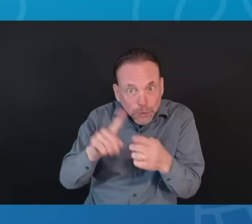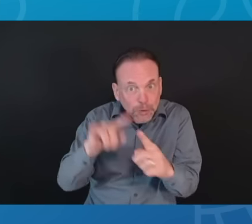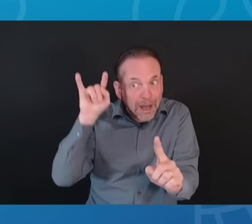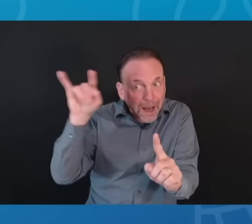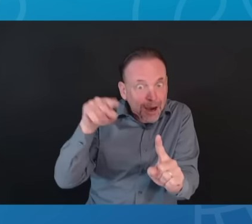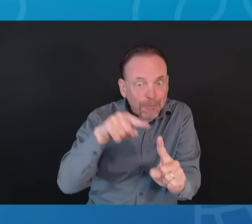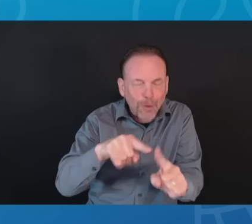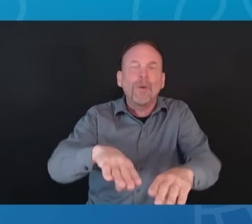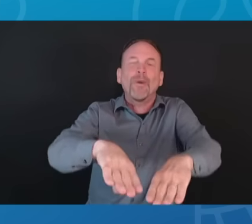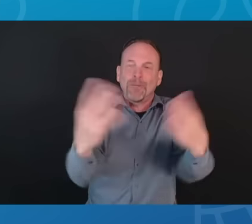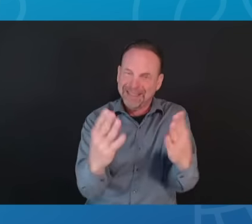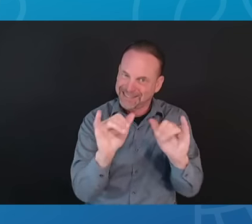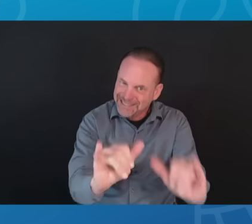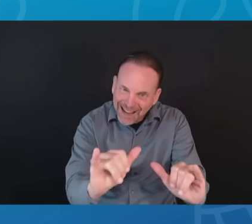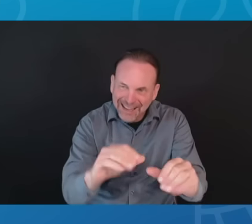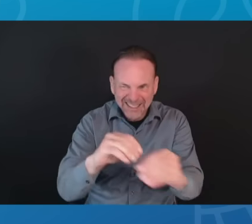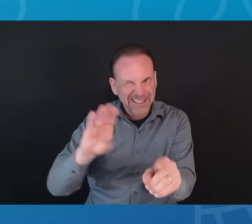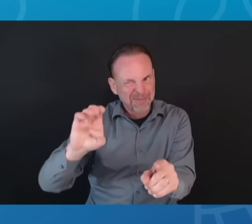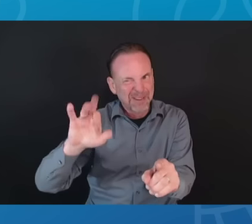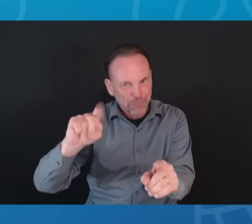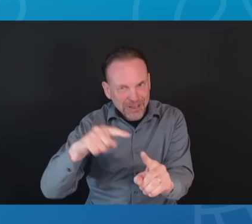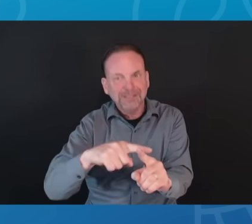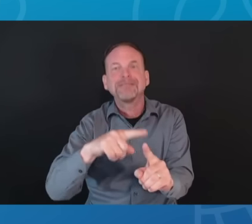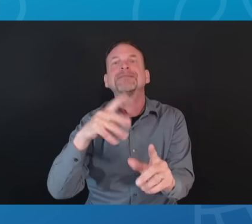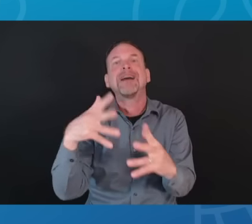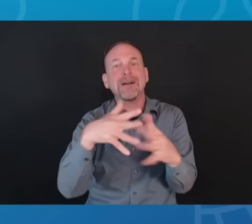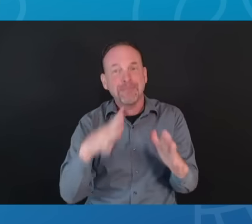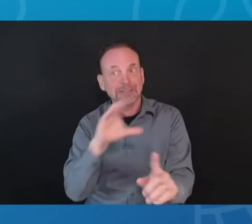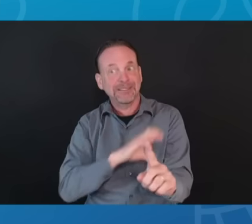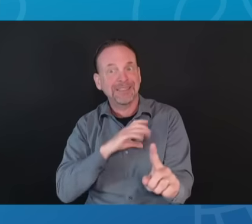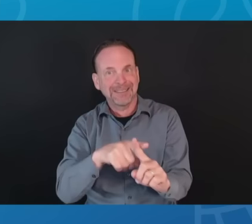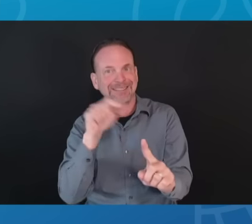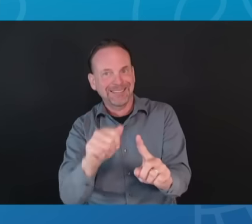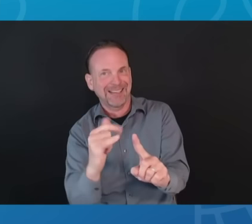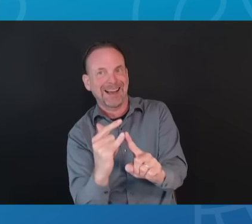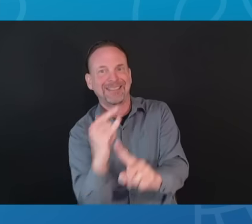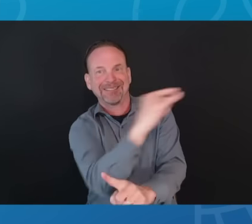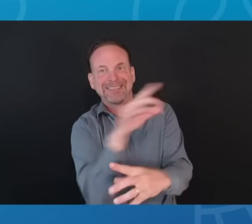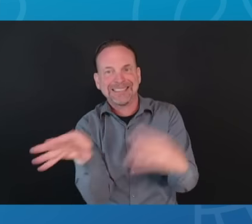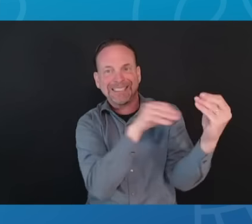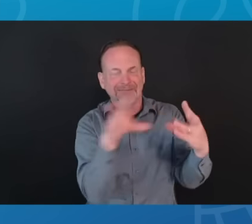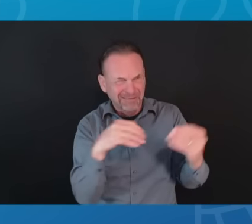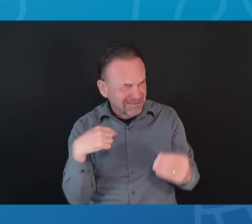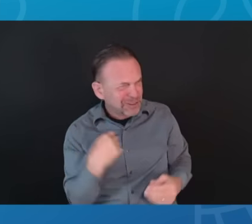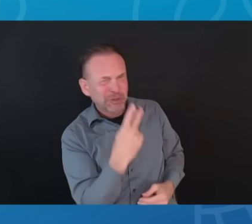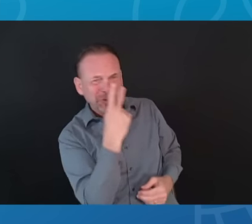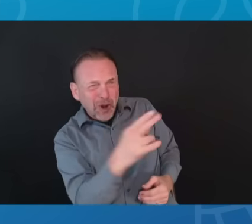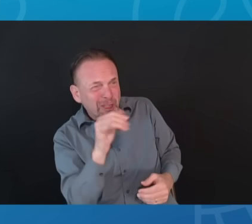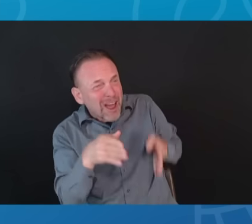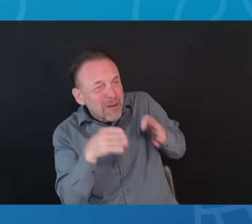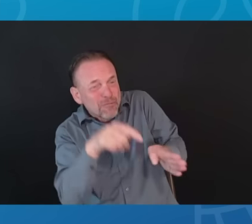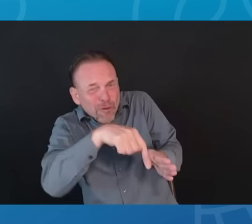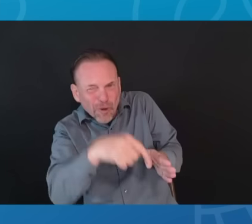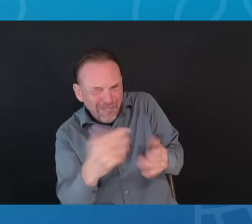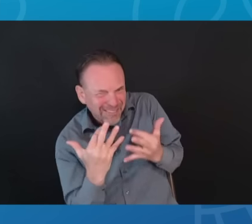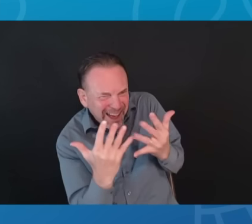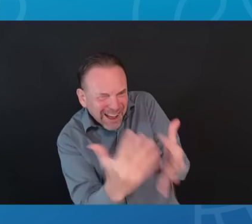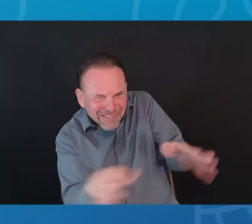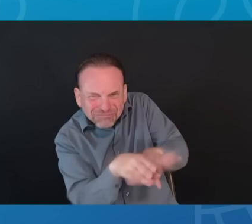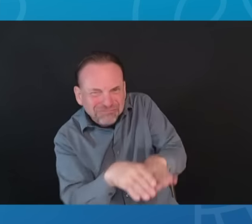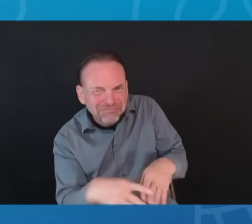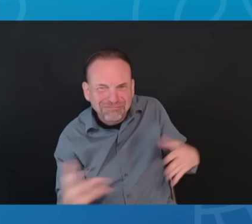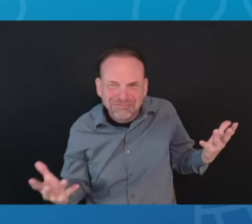pictures of the road in flames. And we saw around 150 American citizens able to get to the